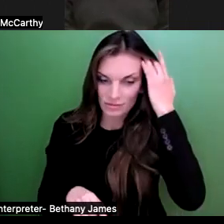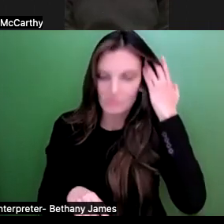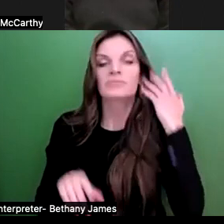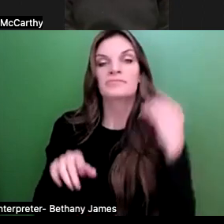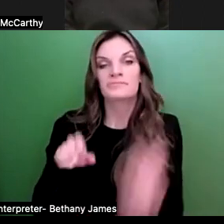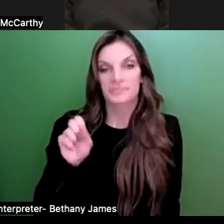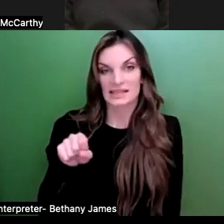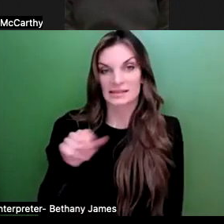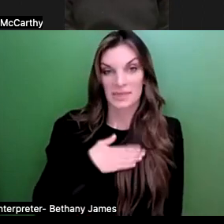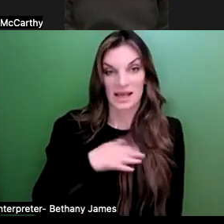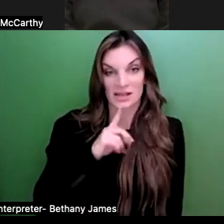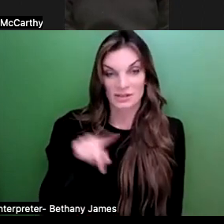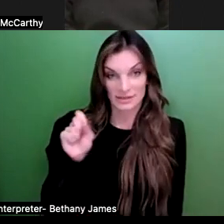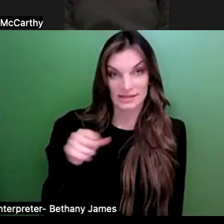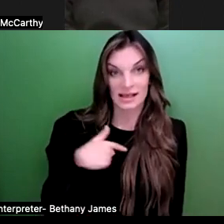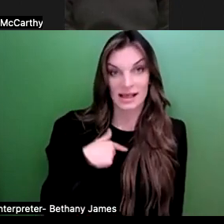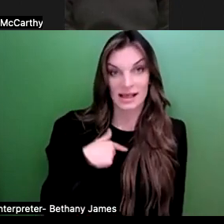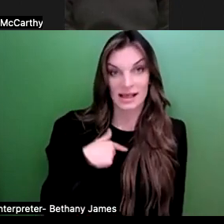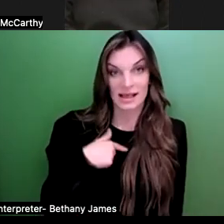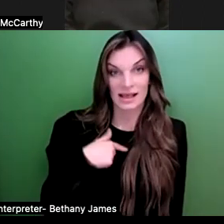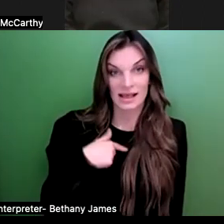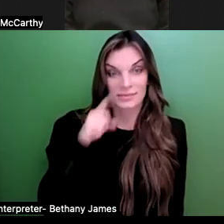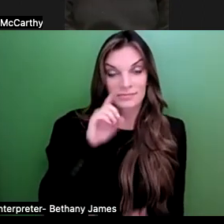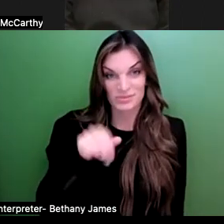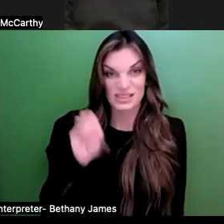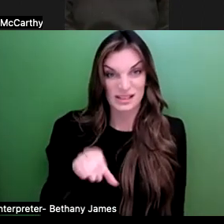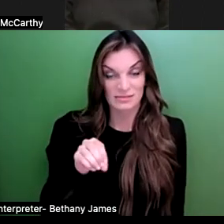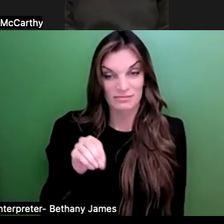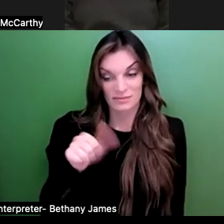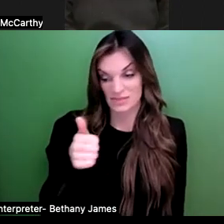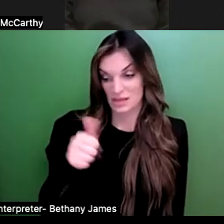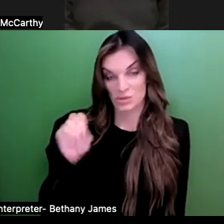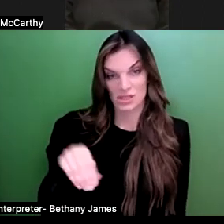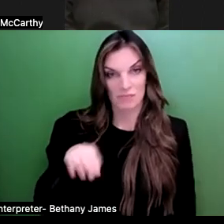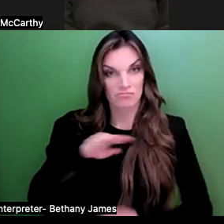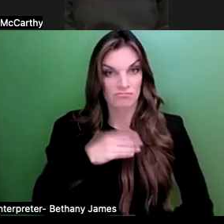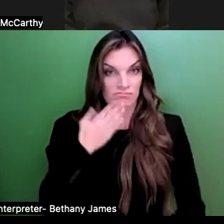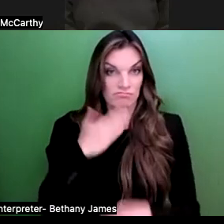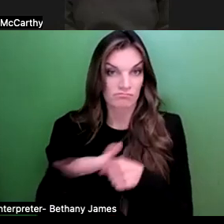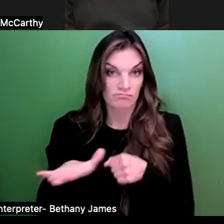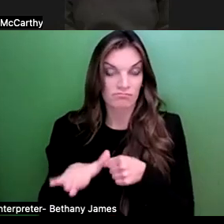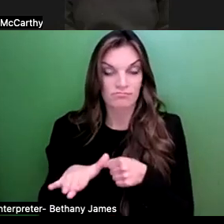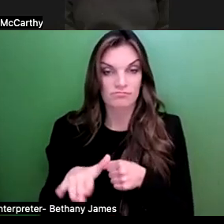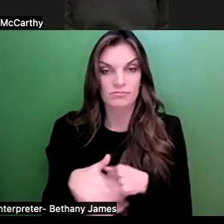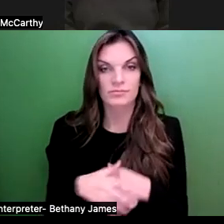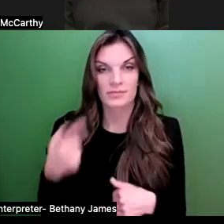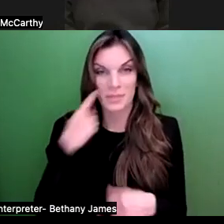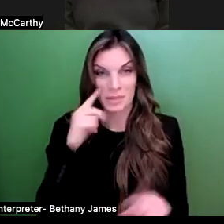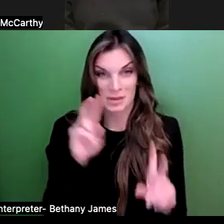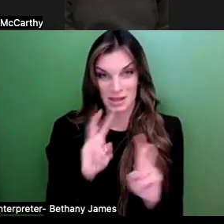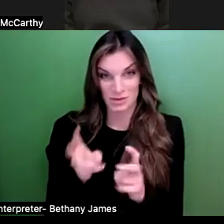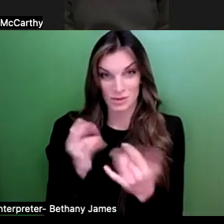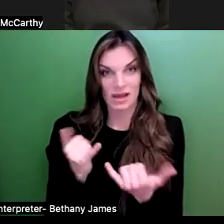Yes, my answer is yes. I believe the 10% is appropriate and adequate. I think the issue we